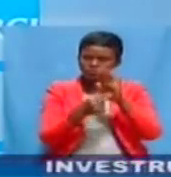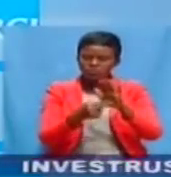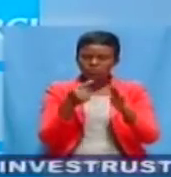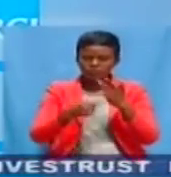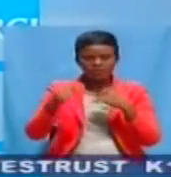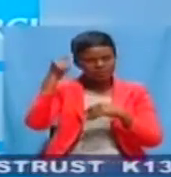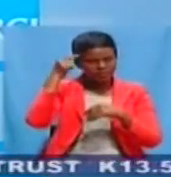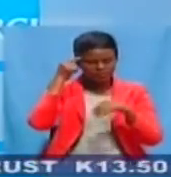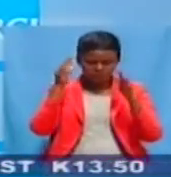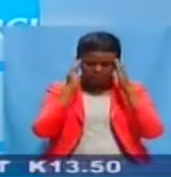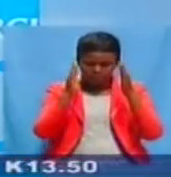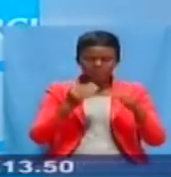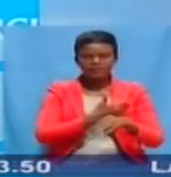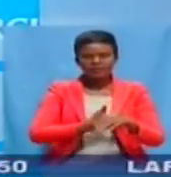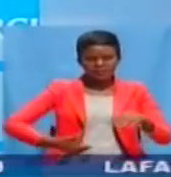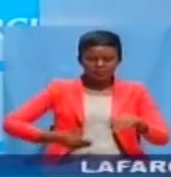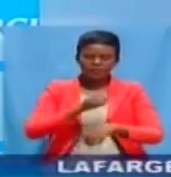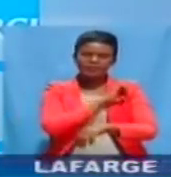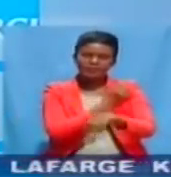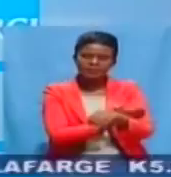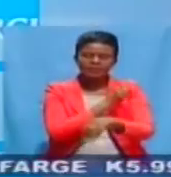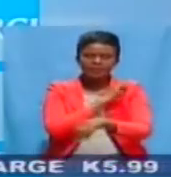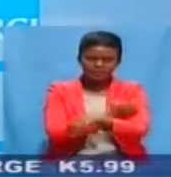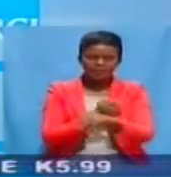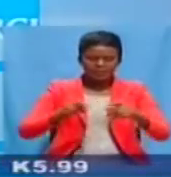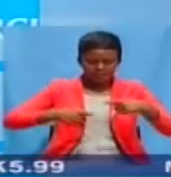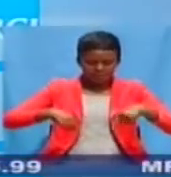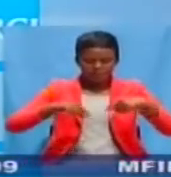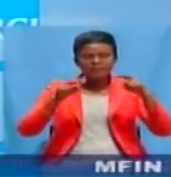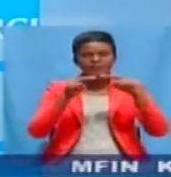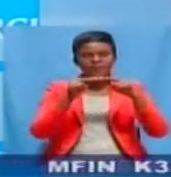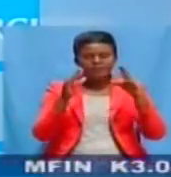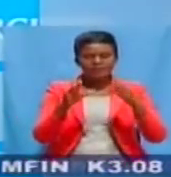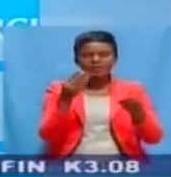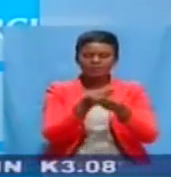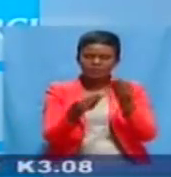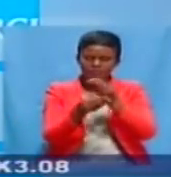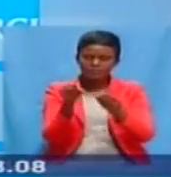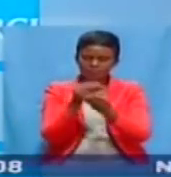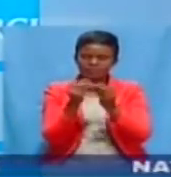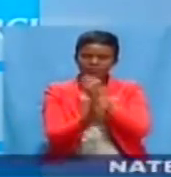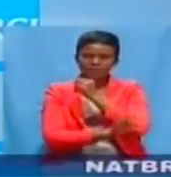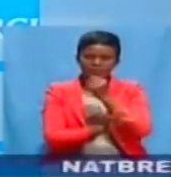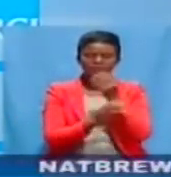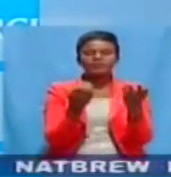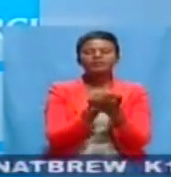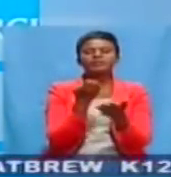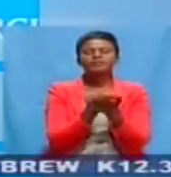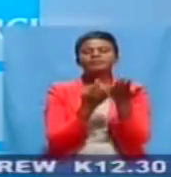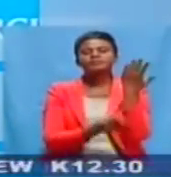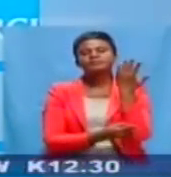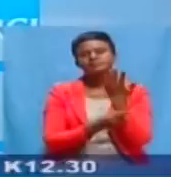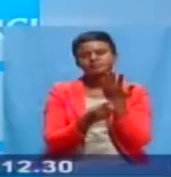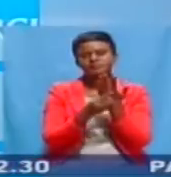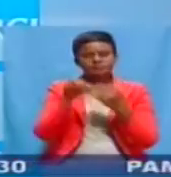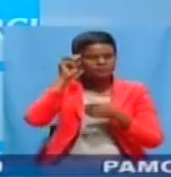that government is committed to empowering local contractors so that they can contribute to the country's economic development. The minister